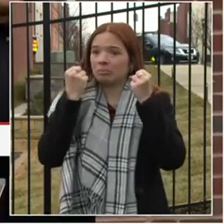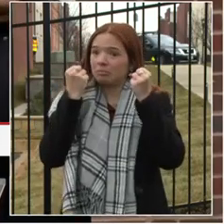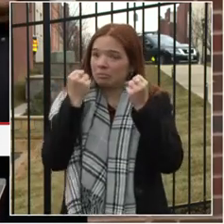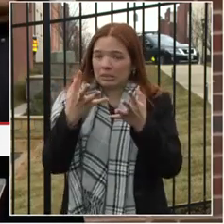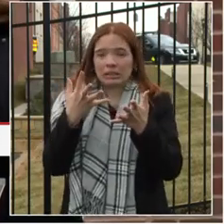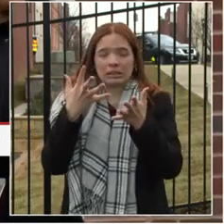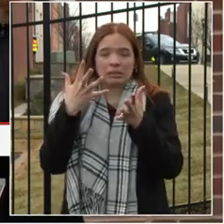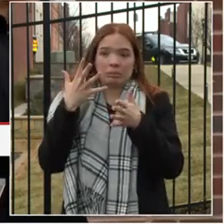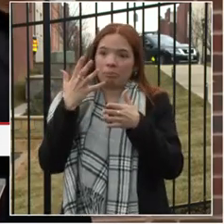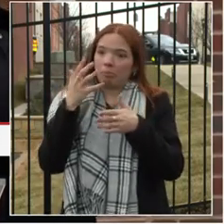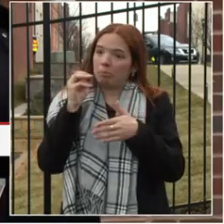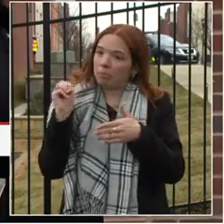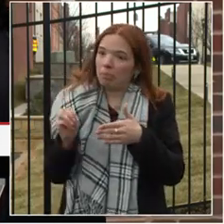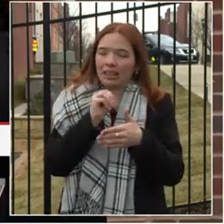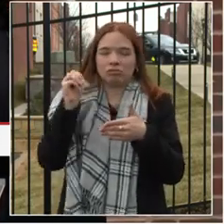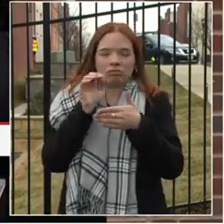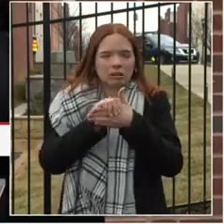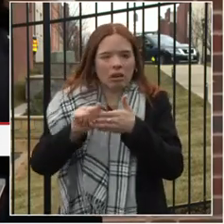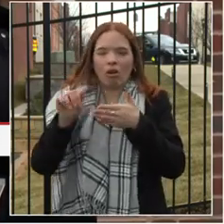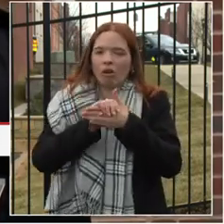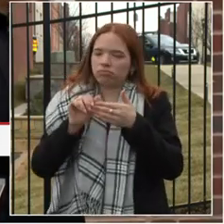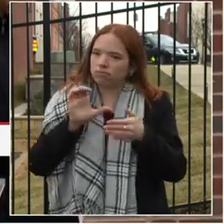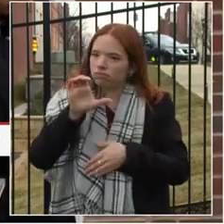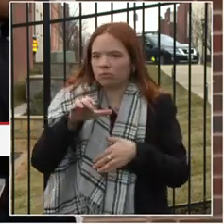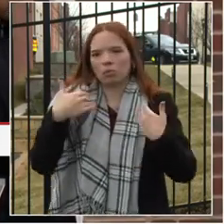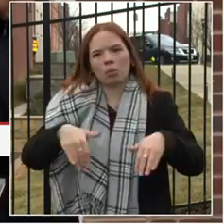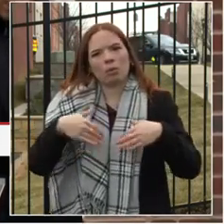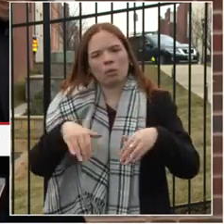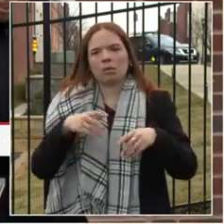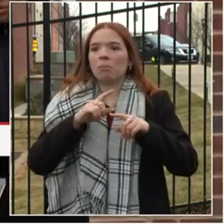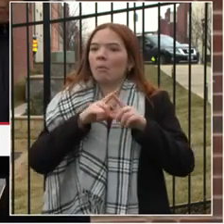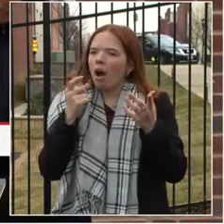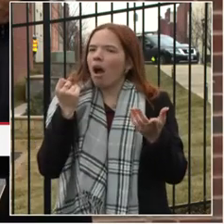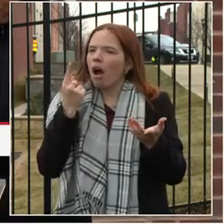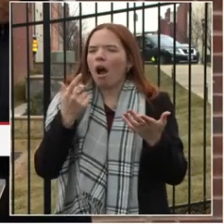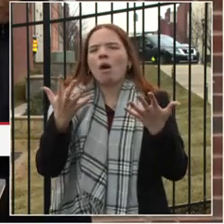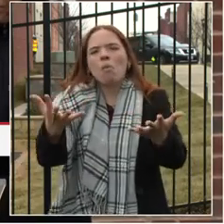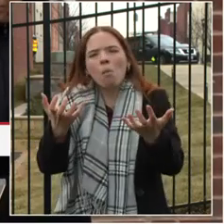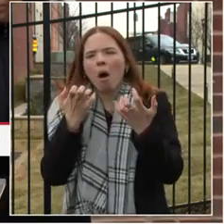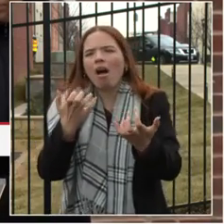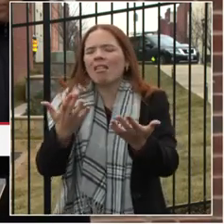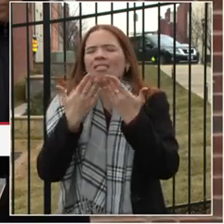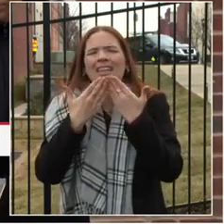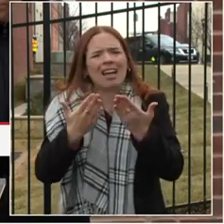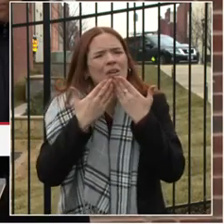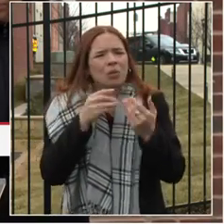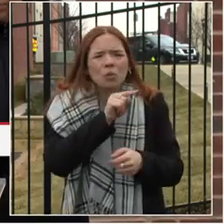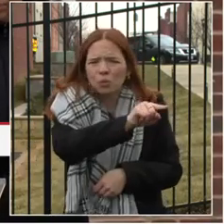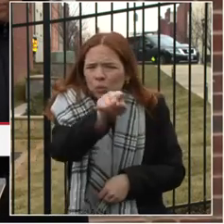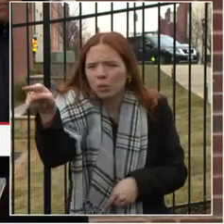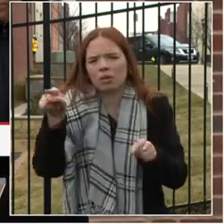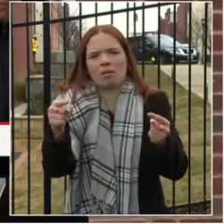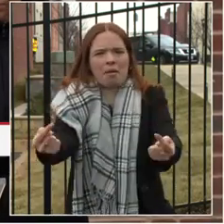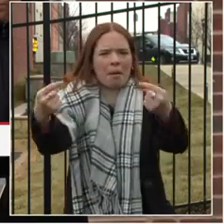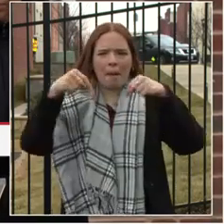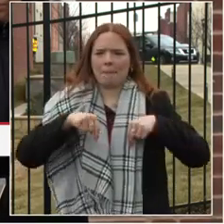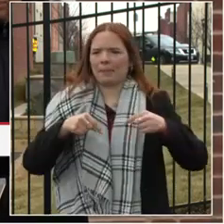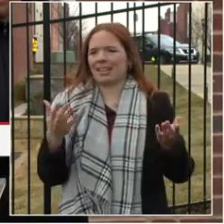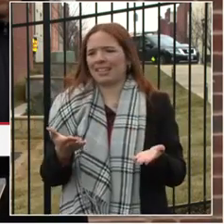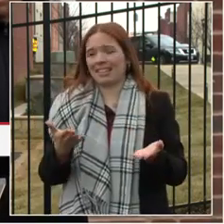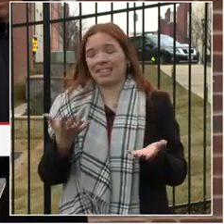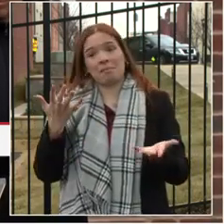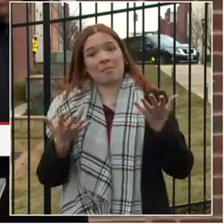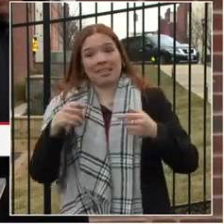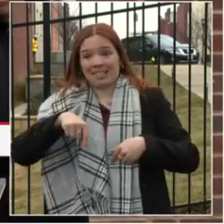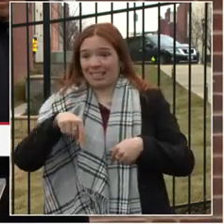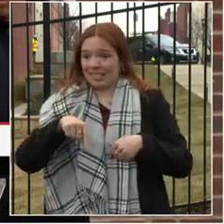So, but again, I just would like to thank everyone for being here. And this may be our first community in the